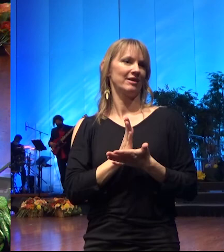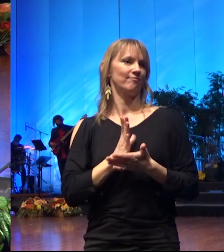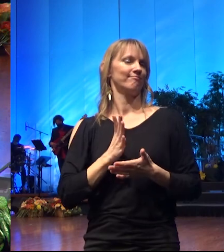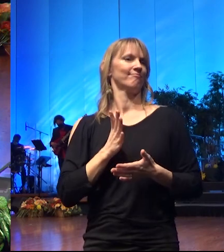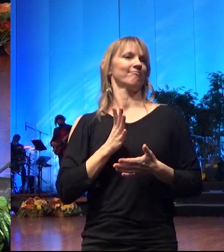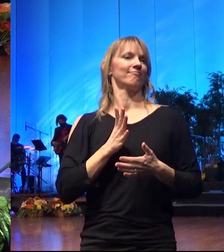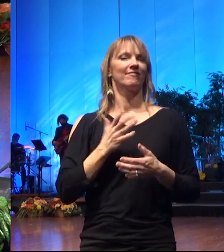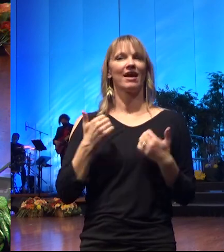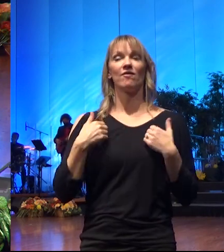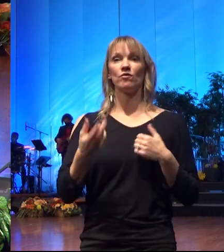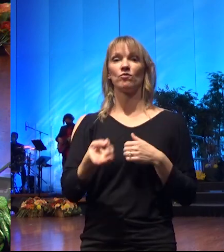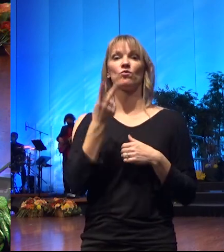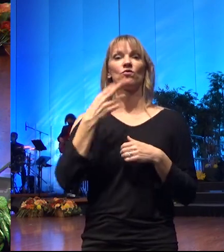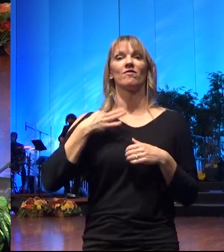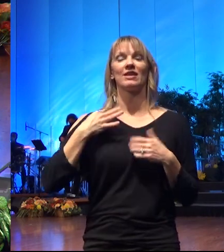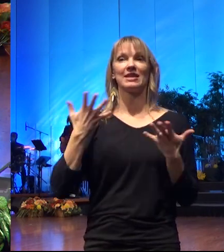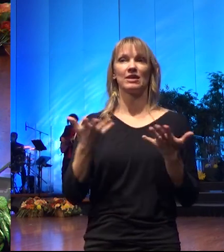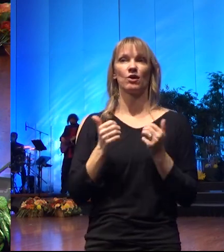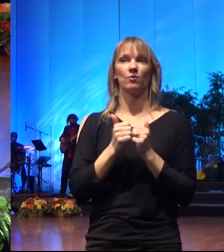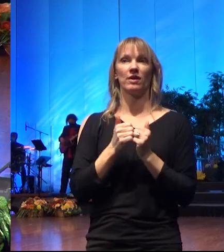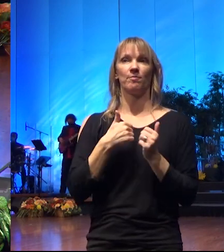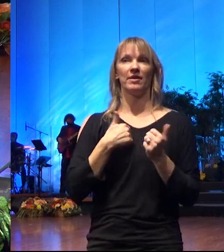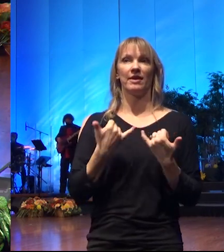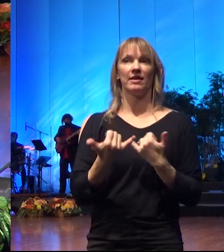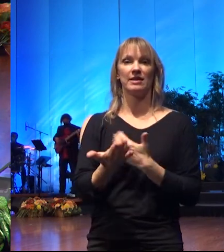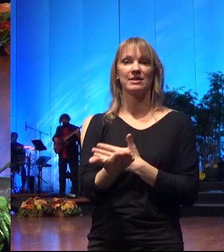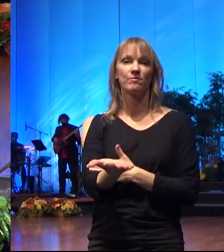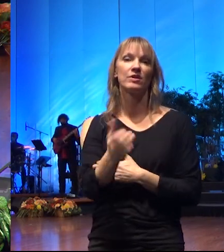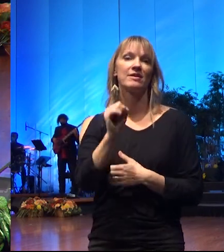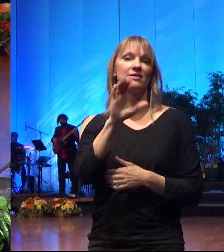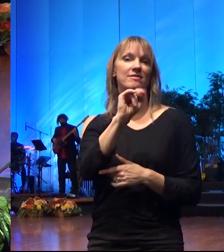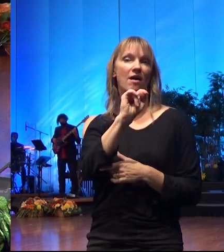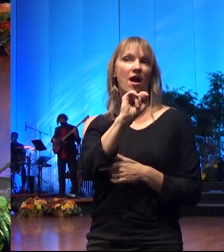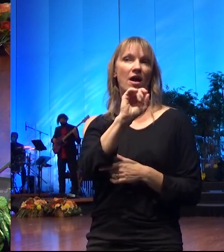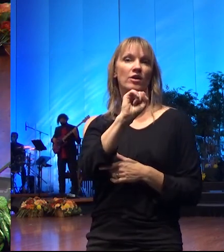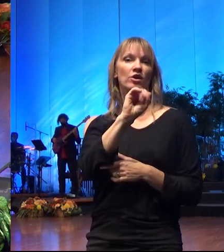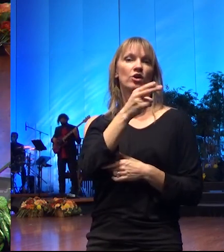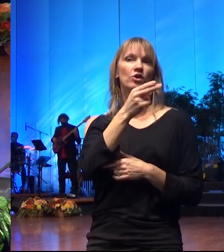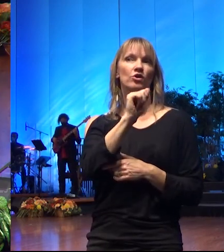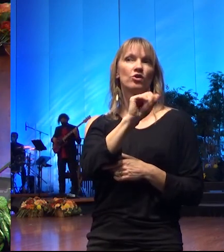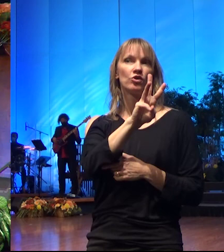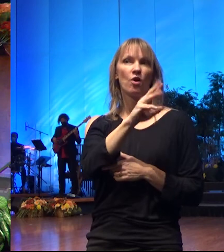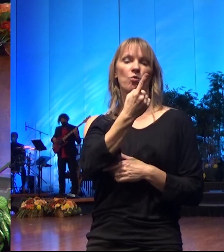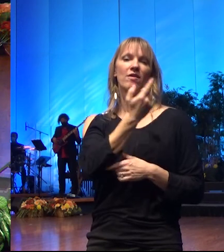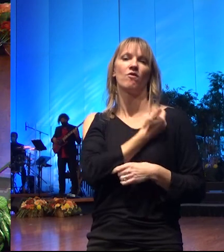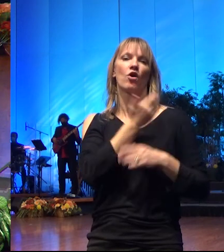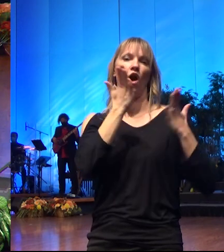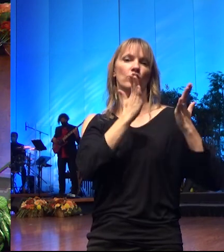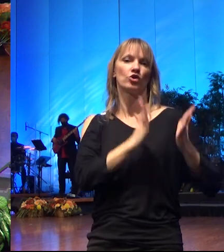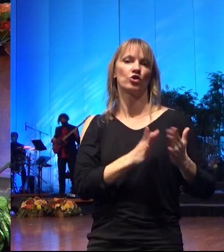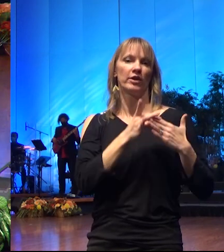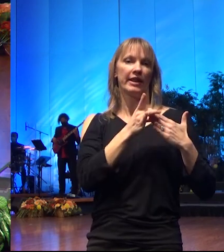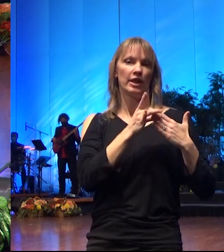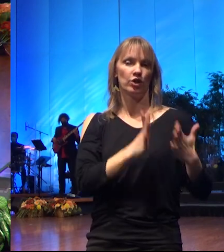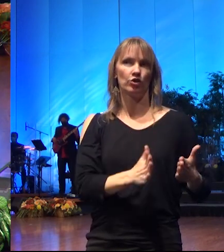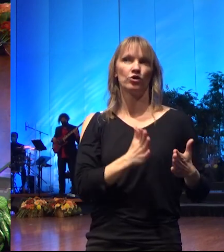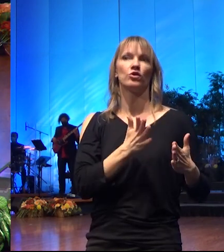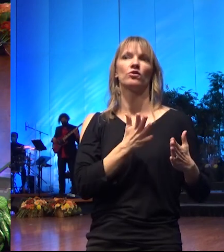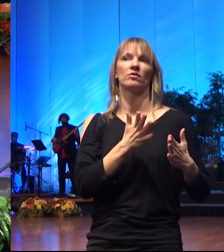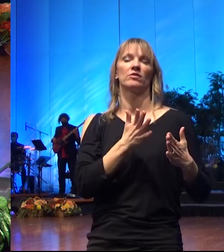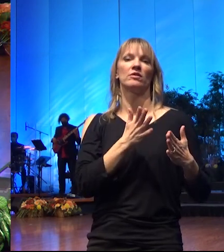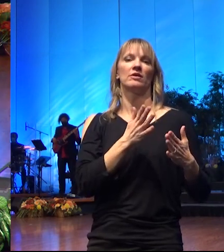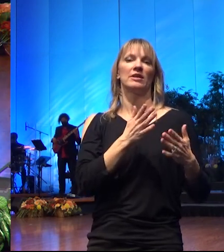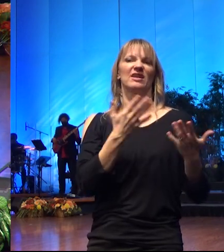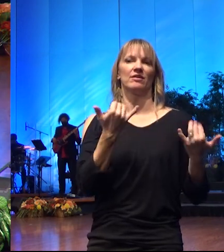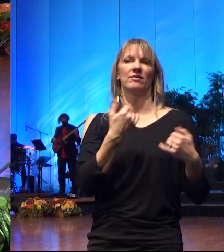o'clock service. He has now come into the 10 o'clock service. He's been with us a long time. He's got a